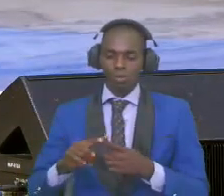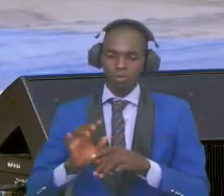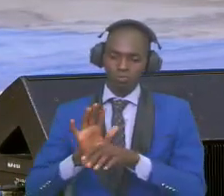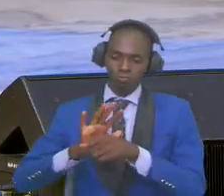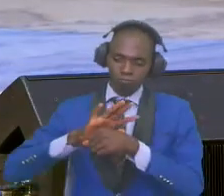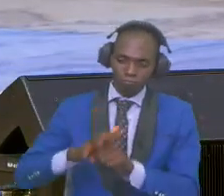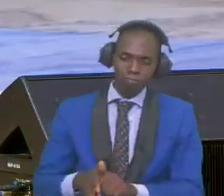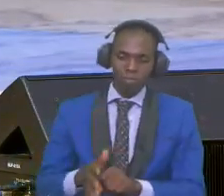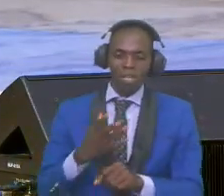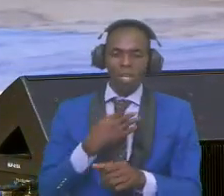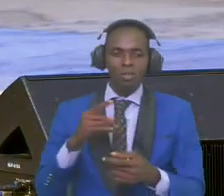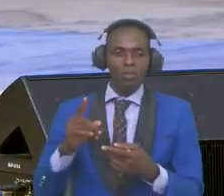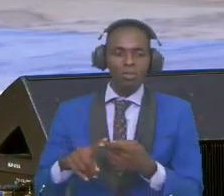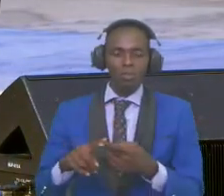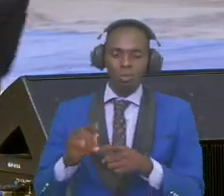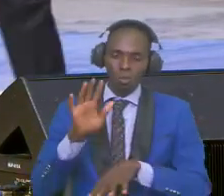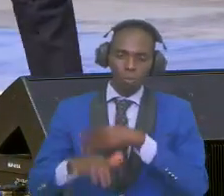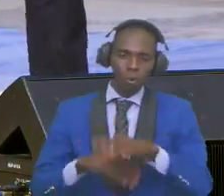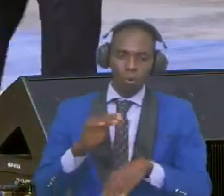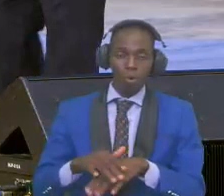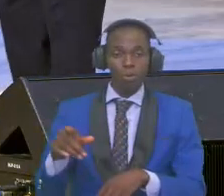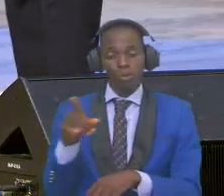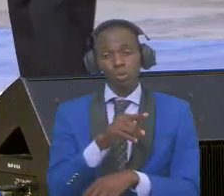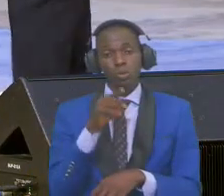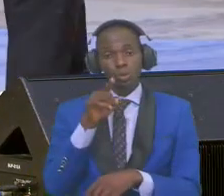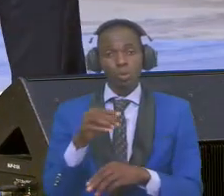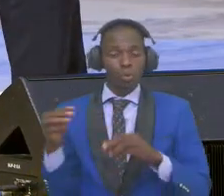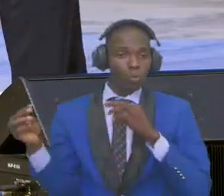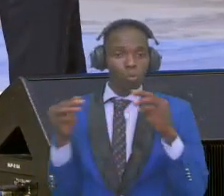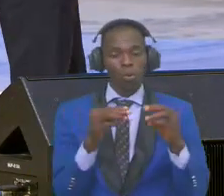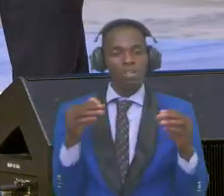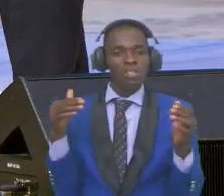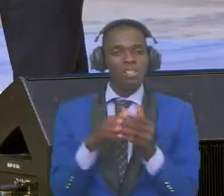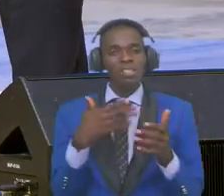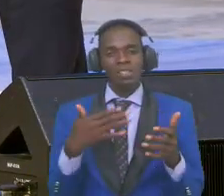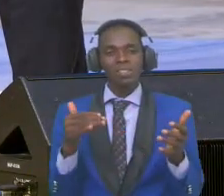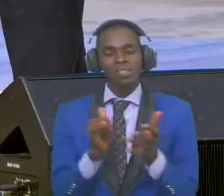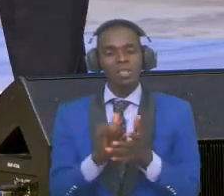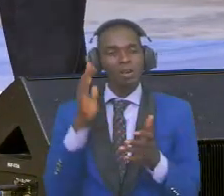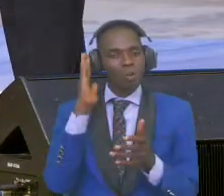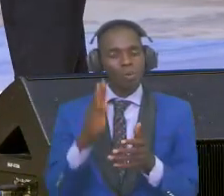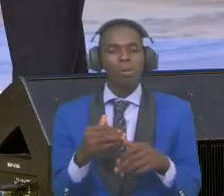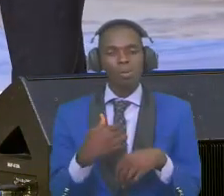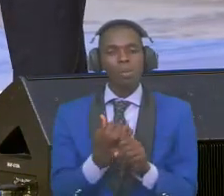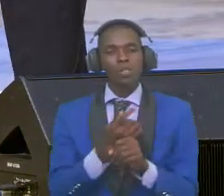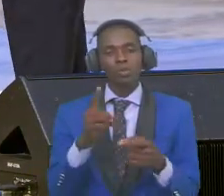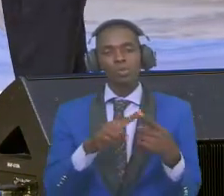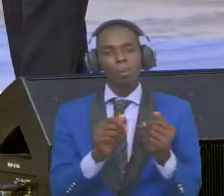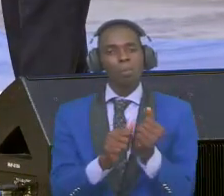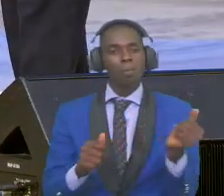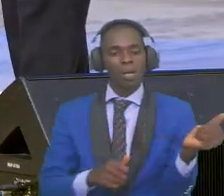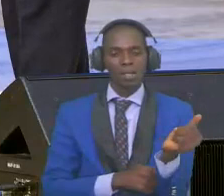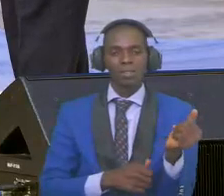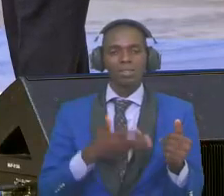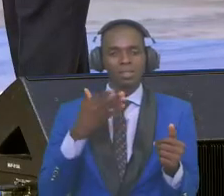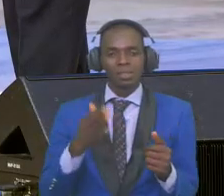over on you. You war on against the things that want to make you backslide. There is warfare,